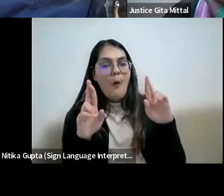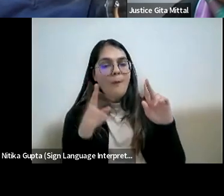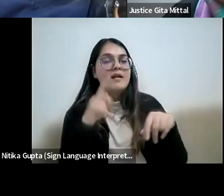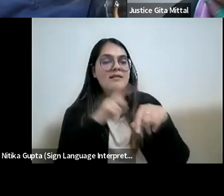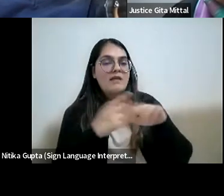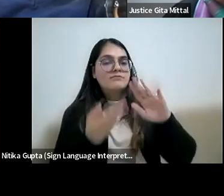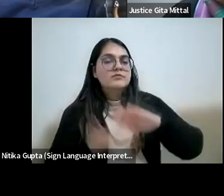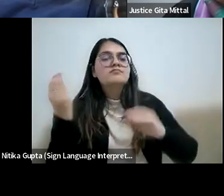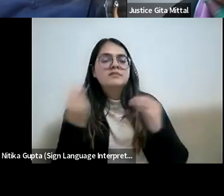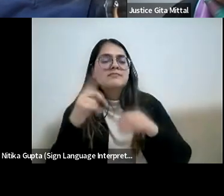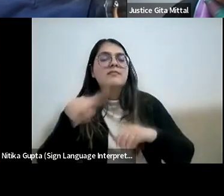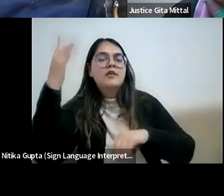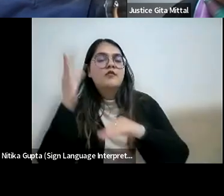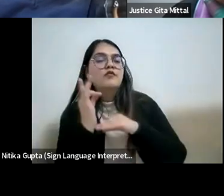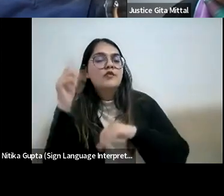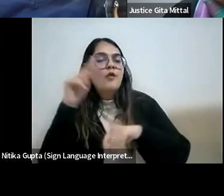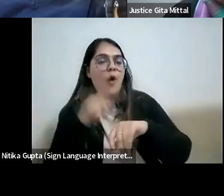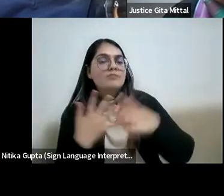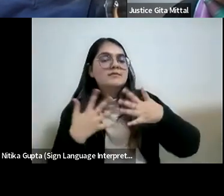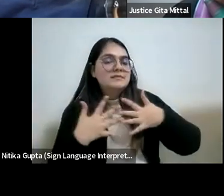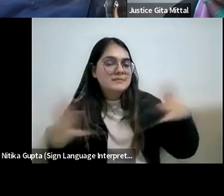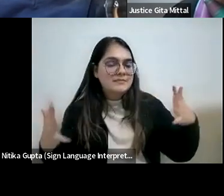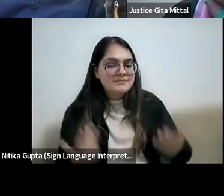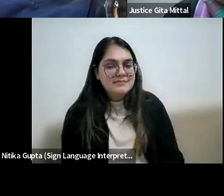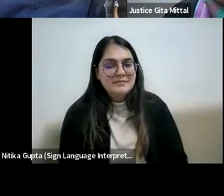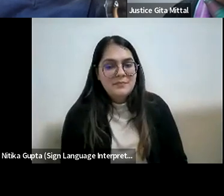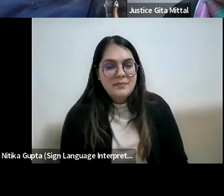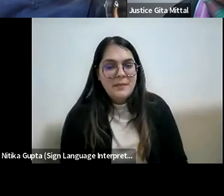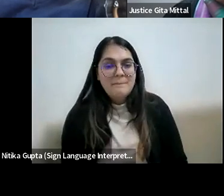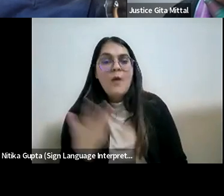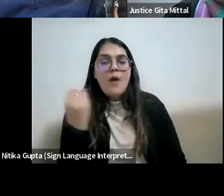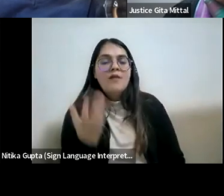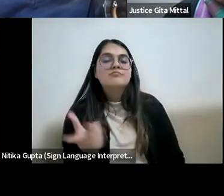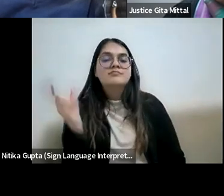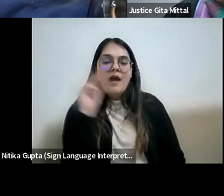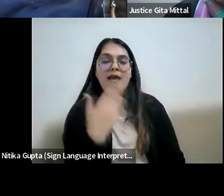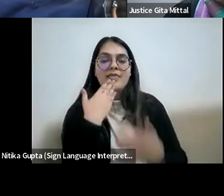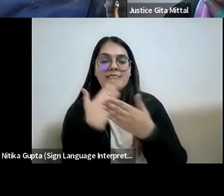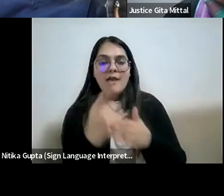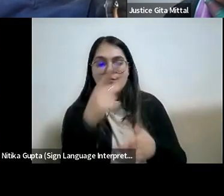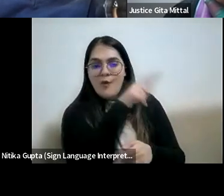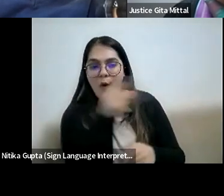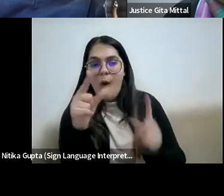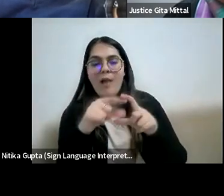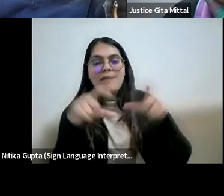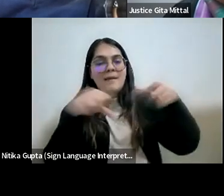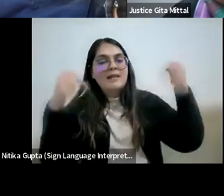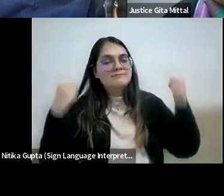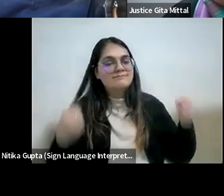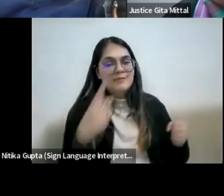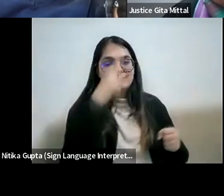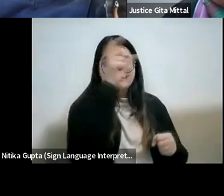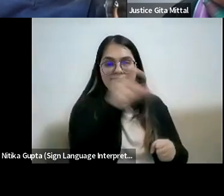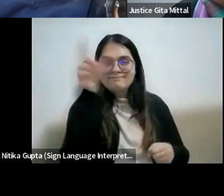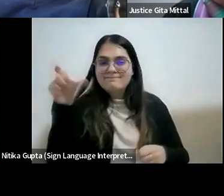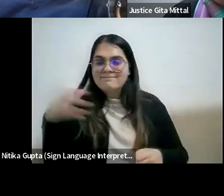and more opportunity to take this discussion forward. So let me once again thank our panelists, Justice Gita, Mittal, Mr.